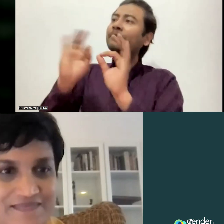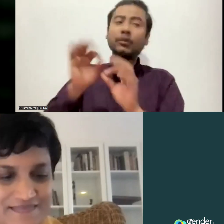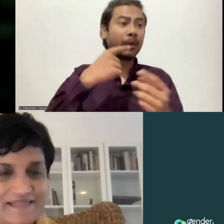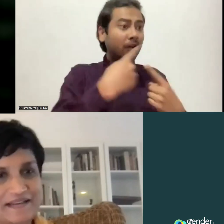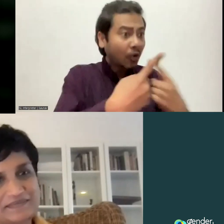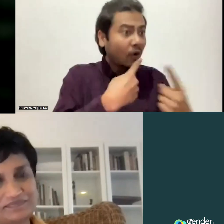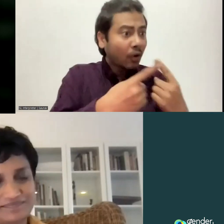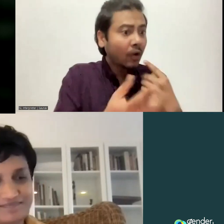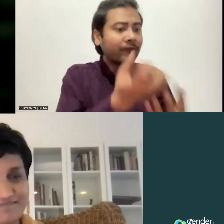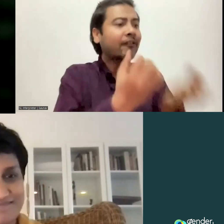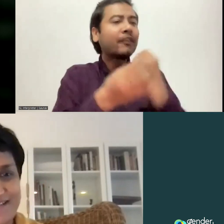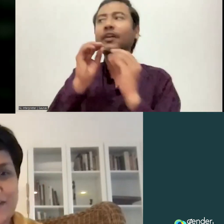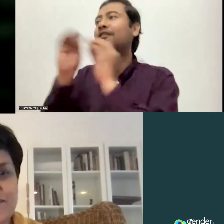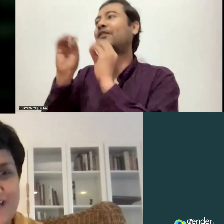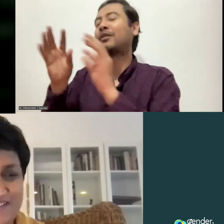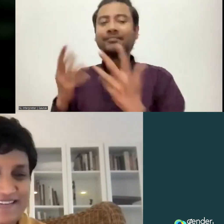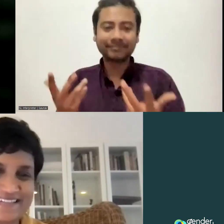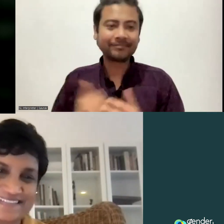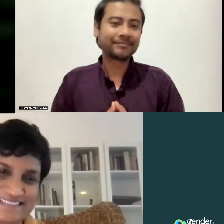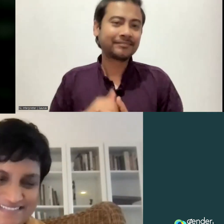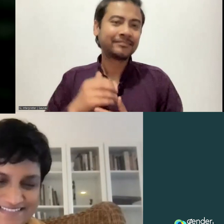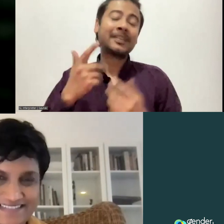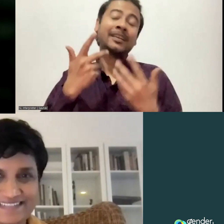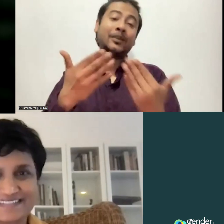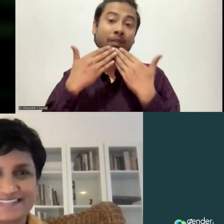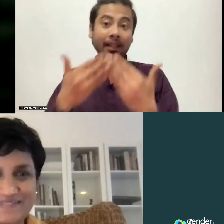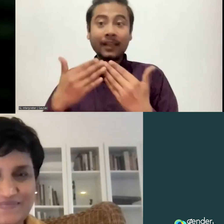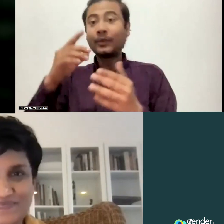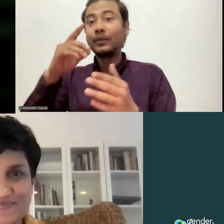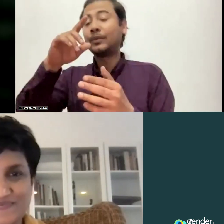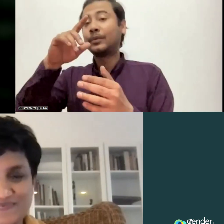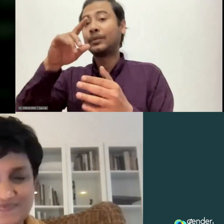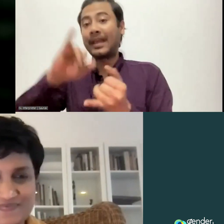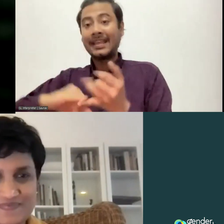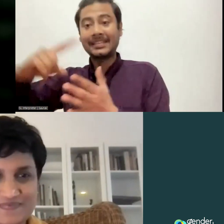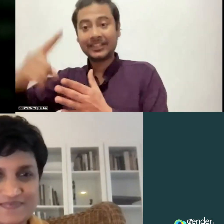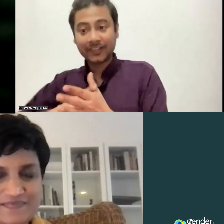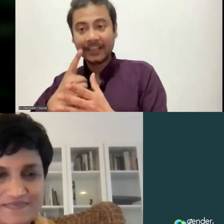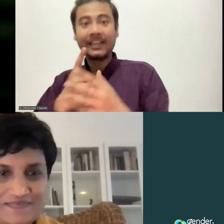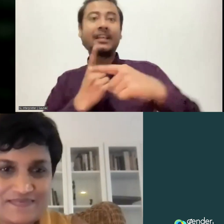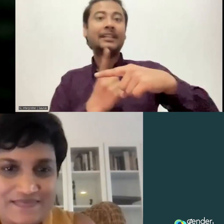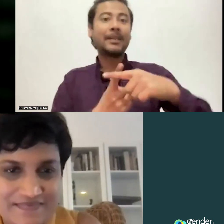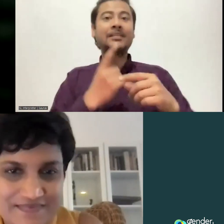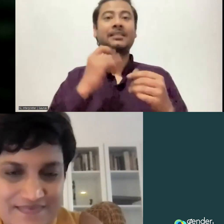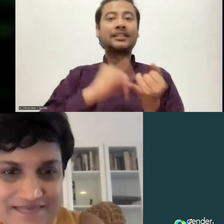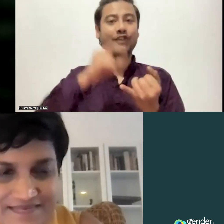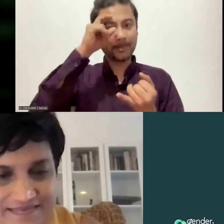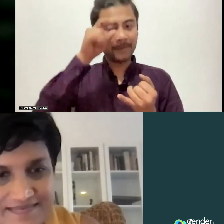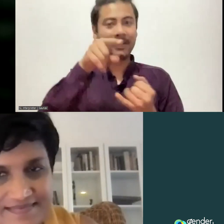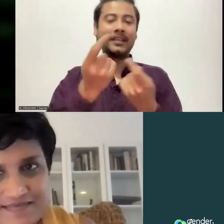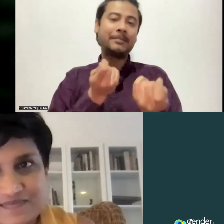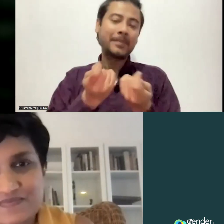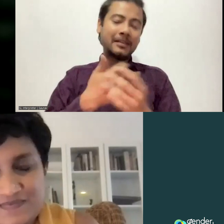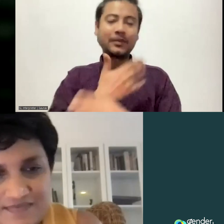fascinating conversation. Shambhavi, back to you. Thank you for having me. Yes. Once again, thank you to both of you for taking the time and